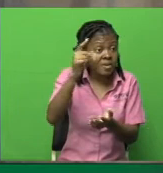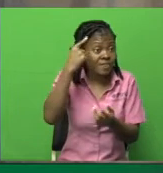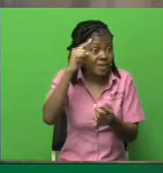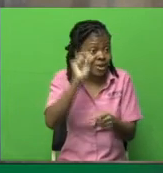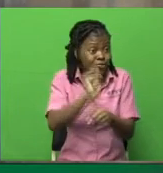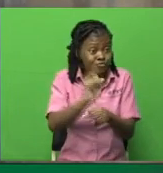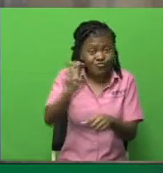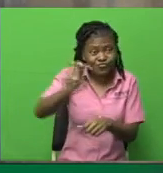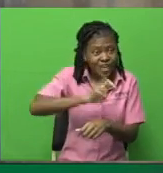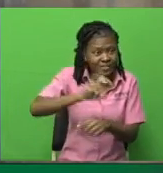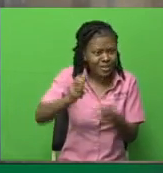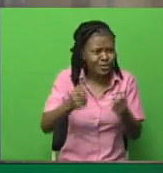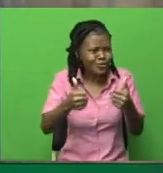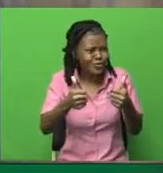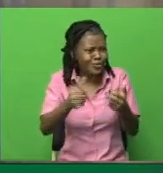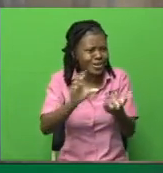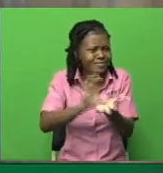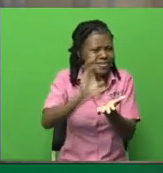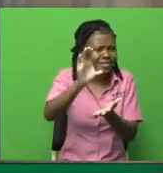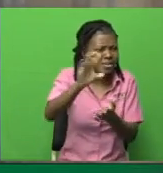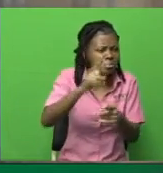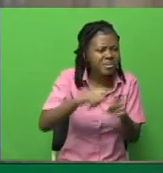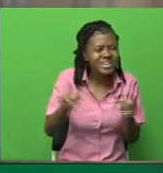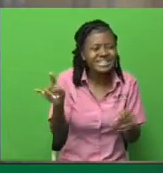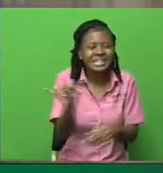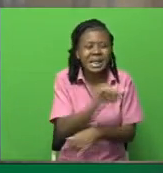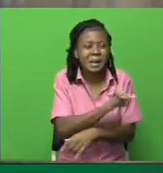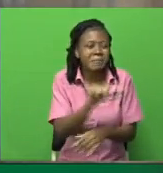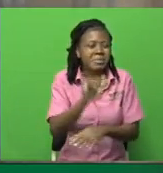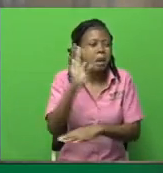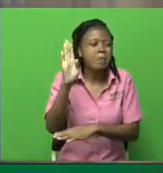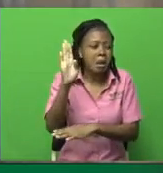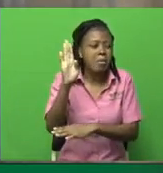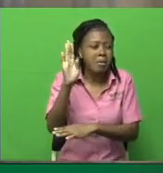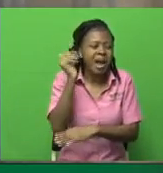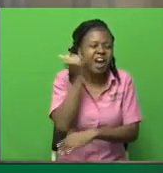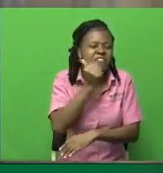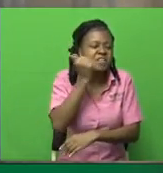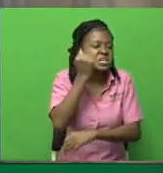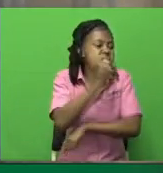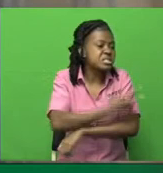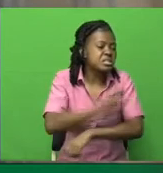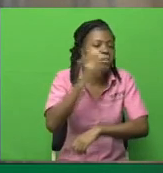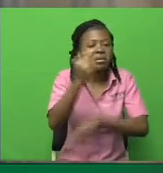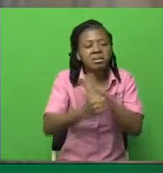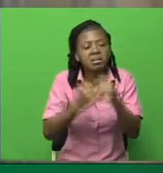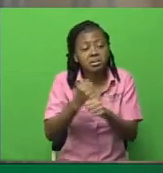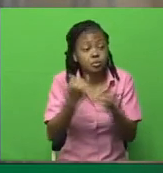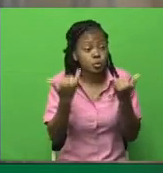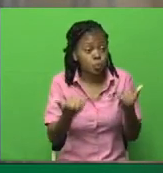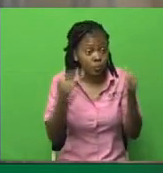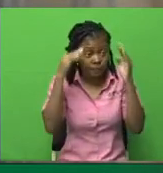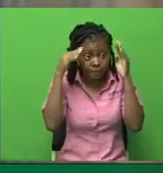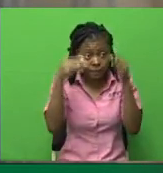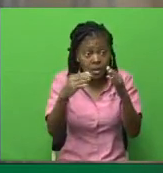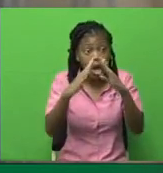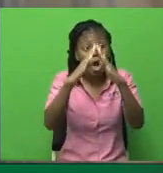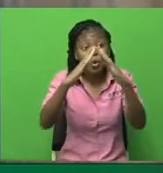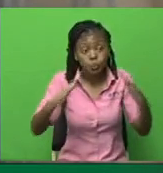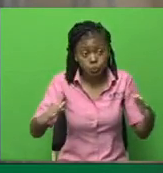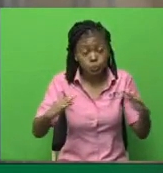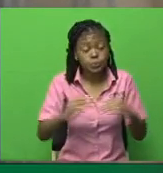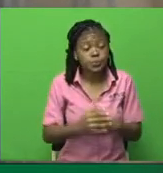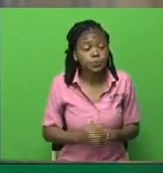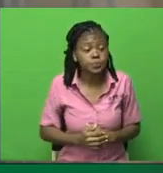promise repeated promise from year to year I turn for a short while to housing and I read an Express